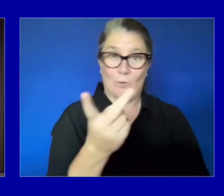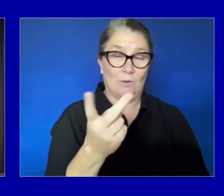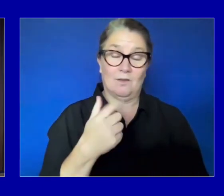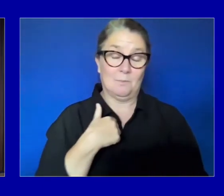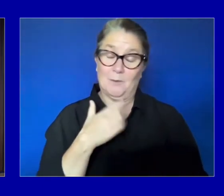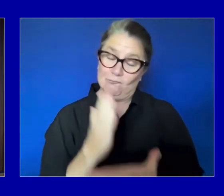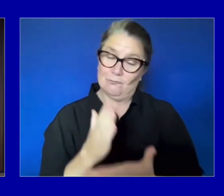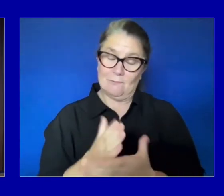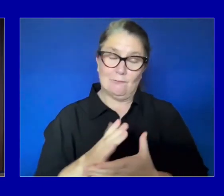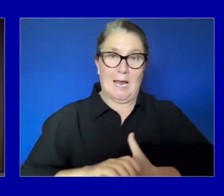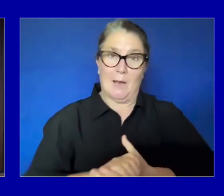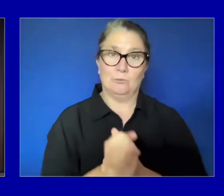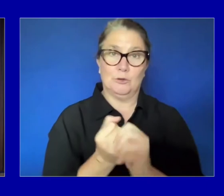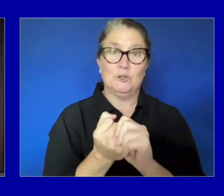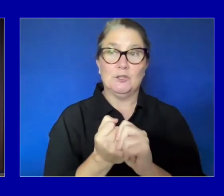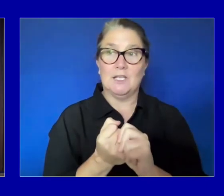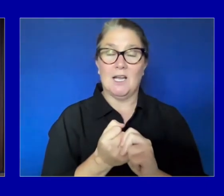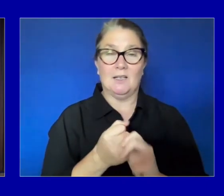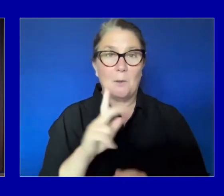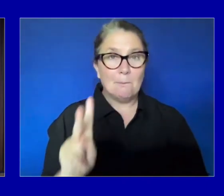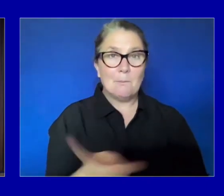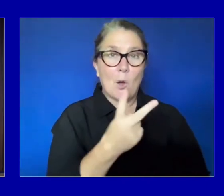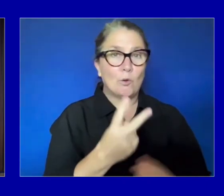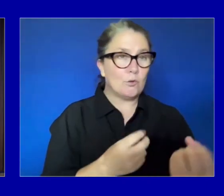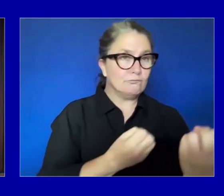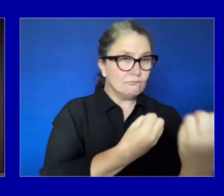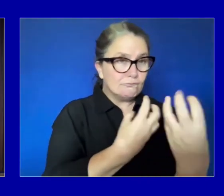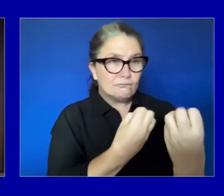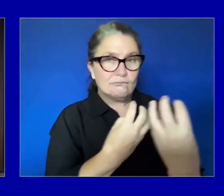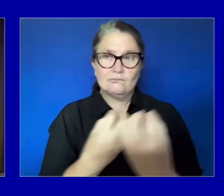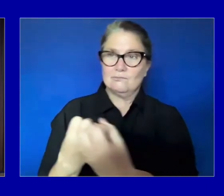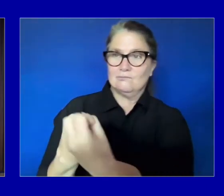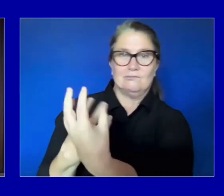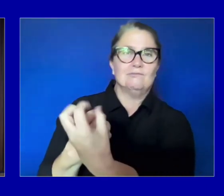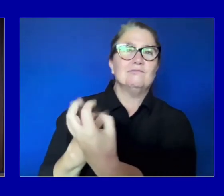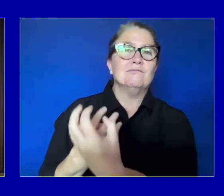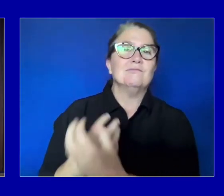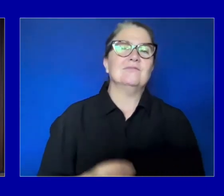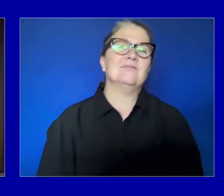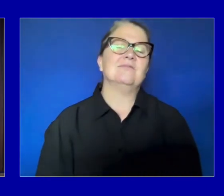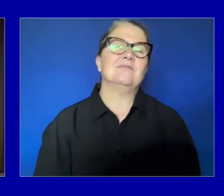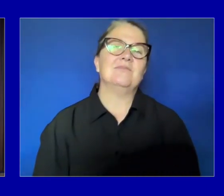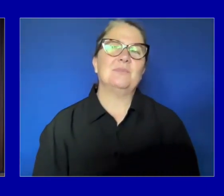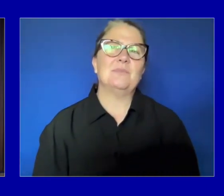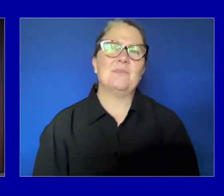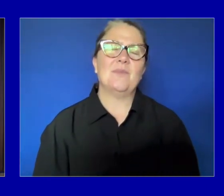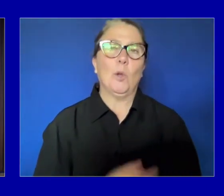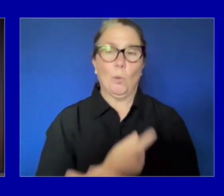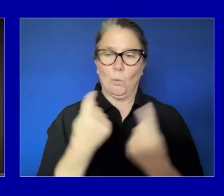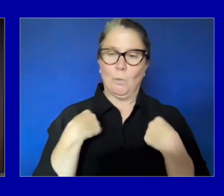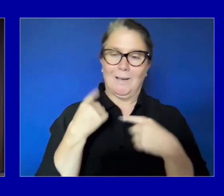both, you've both brought to the table. Um, and I, you know, we've spoken a little, we've spoken about the present and about what we're,